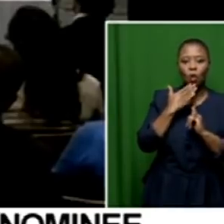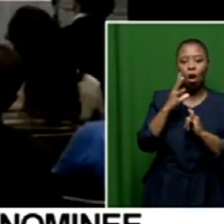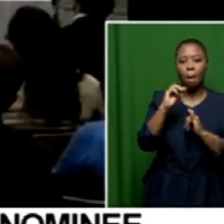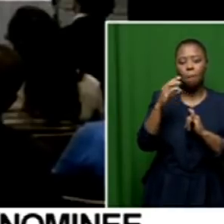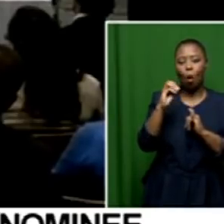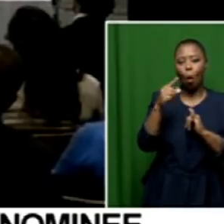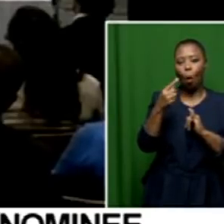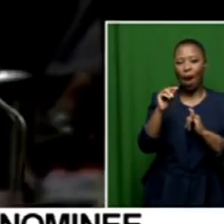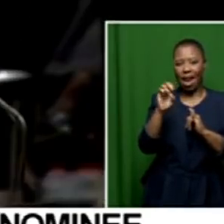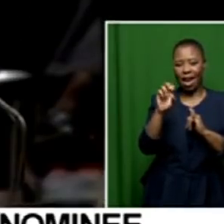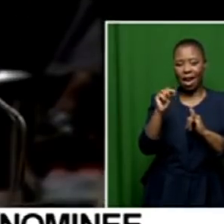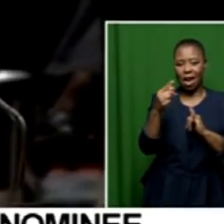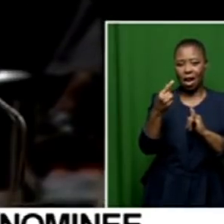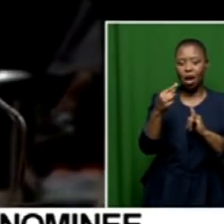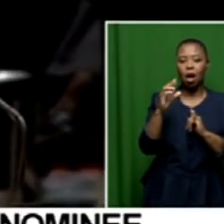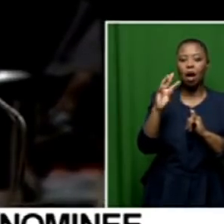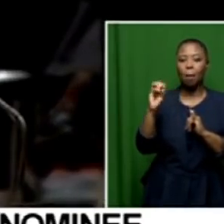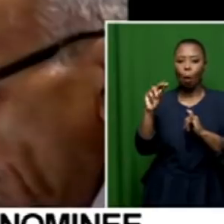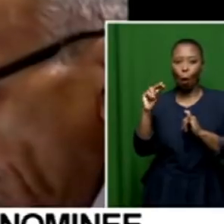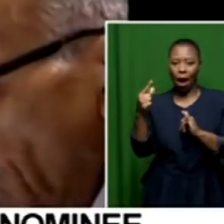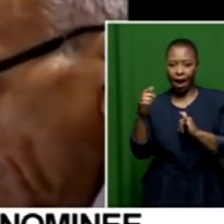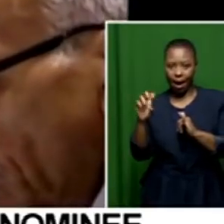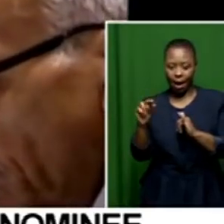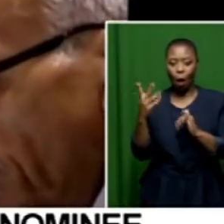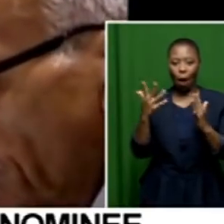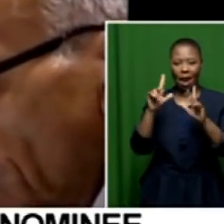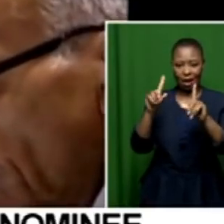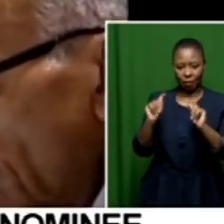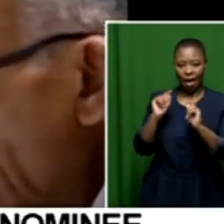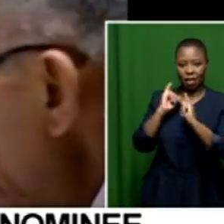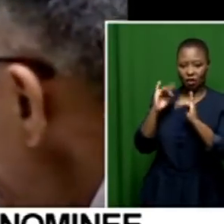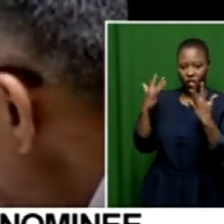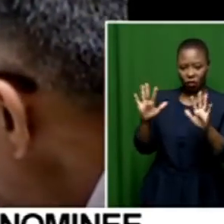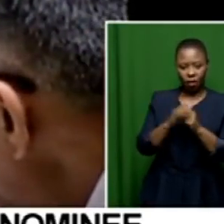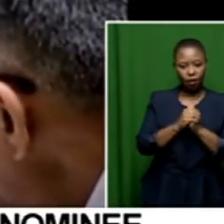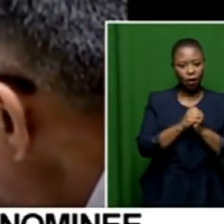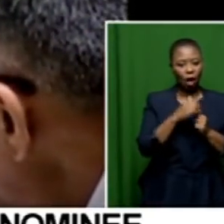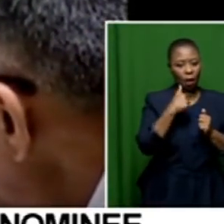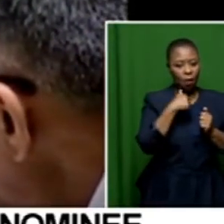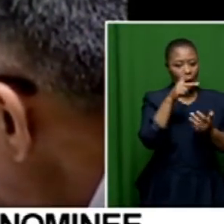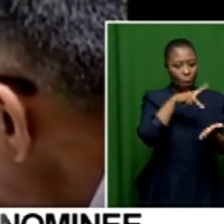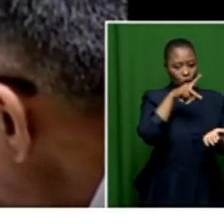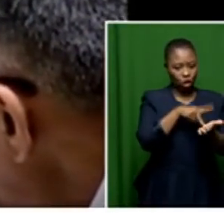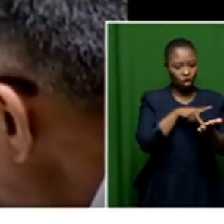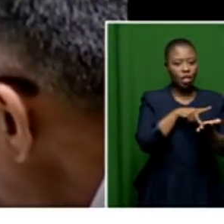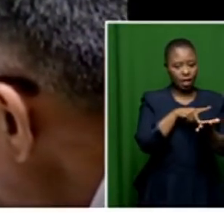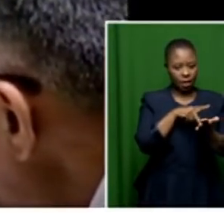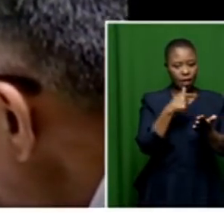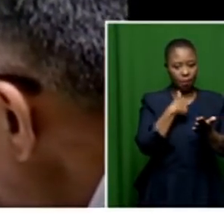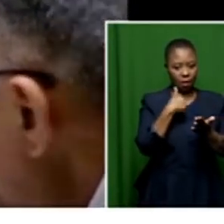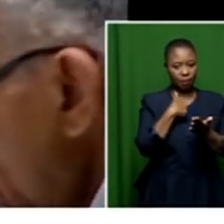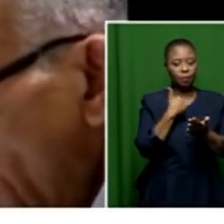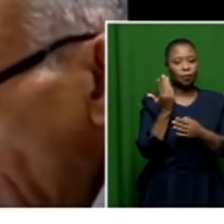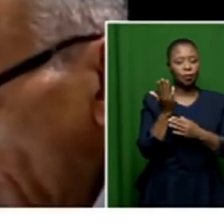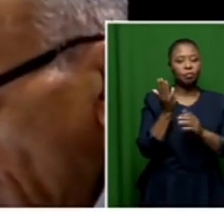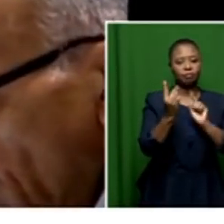Mogoeng Mogoeng in Cape Town. I've been in the fortunate position of having appeared before